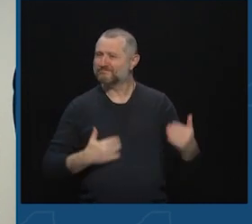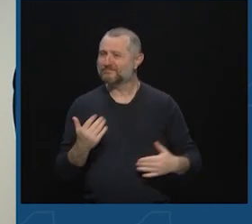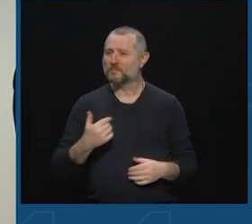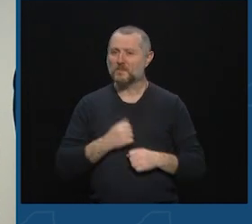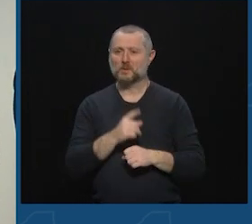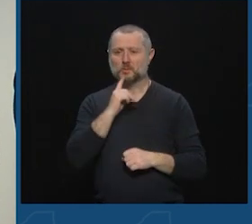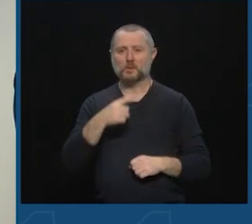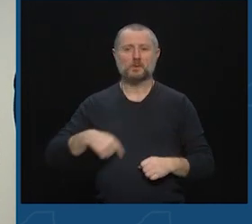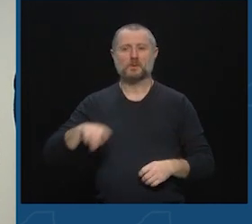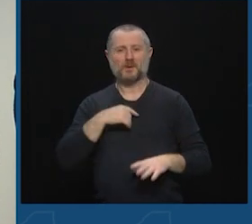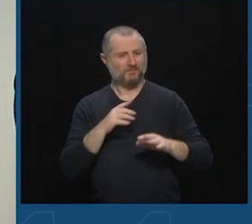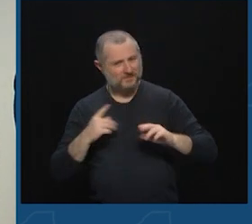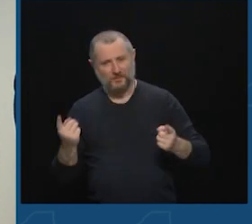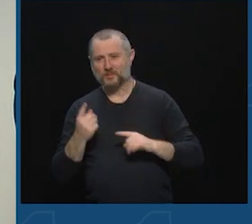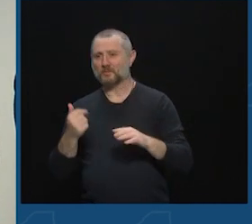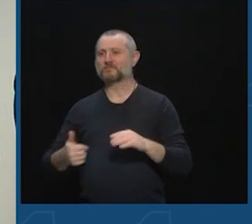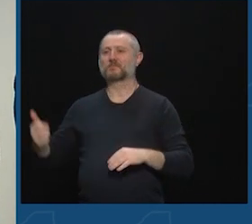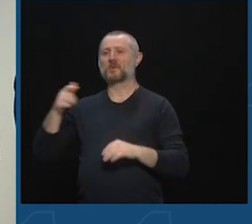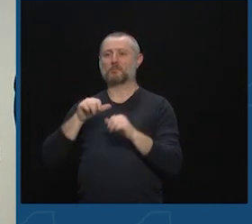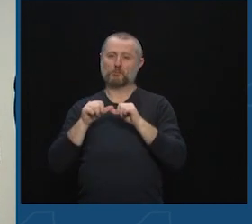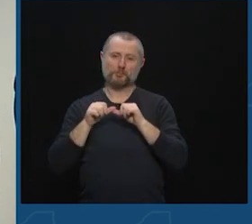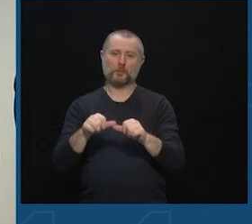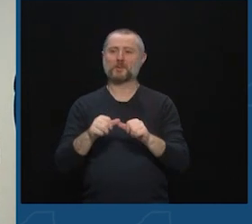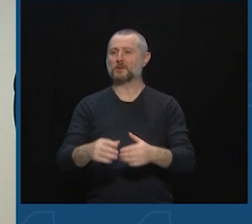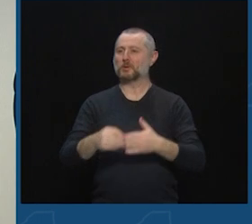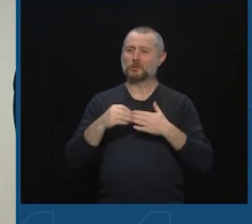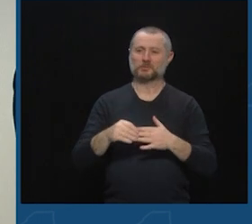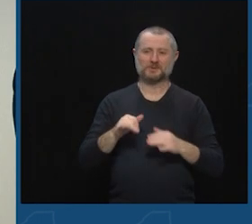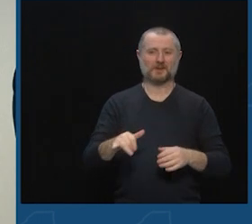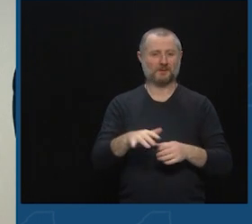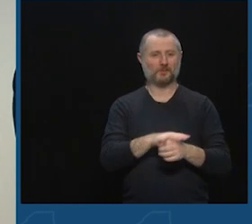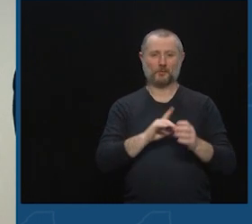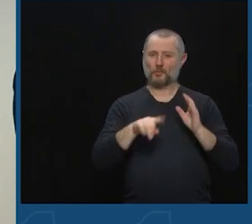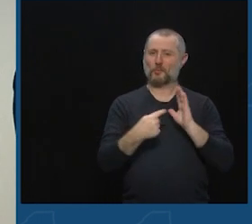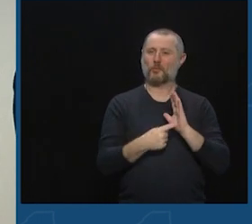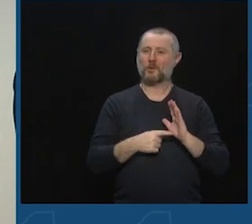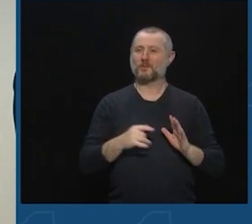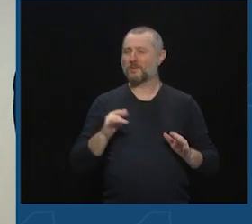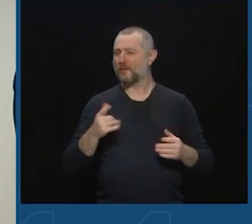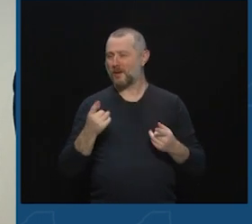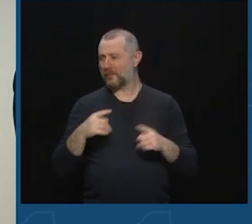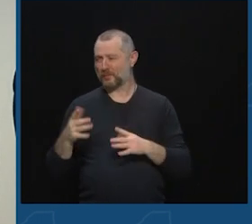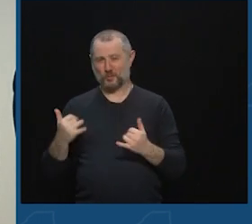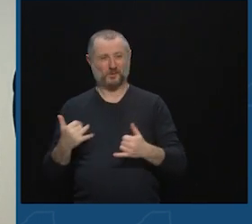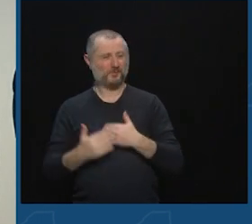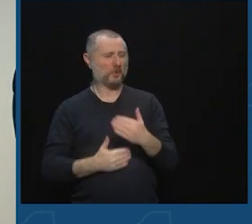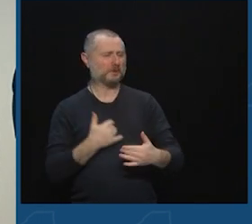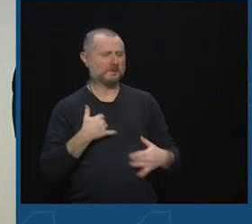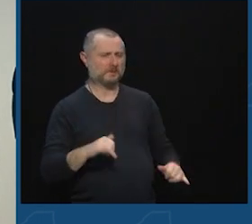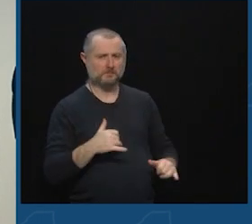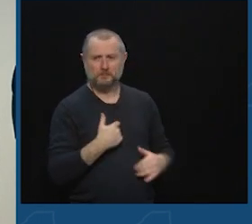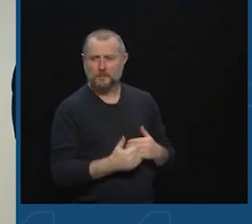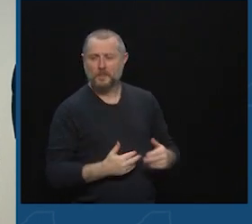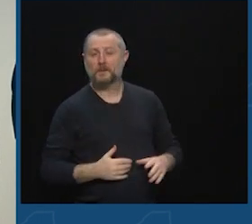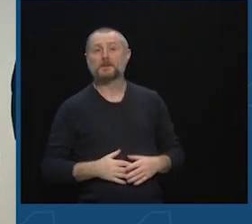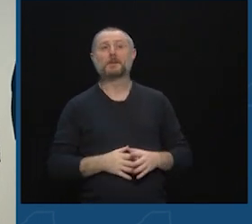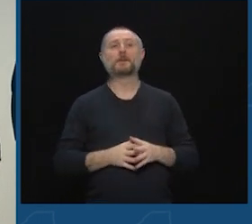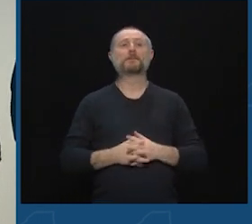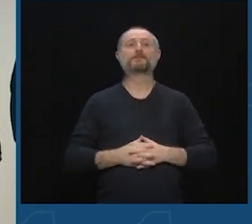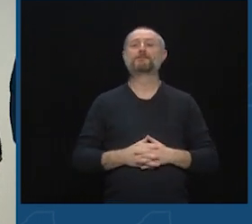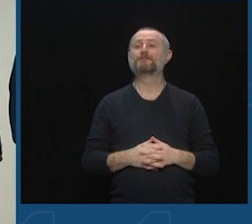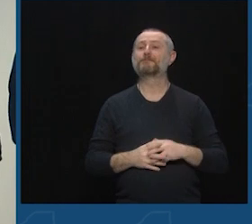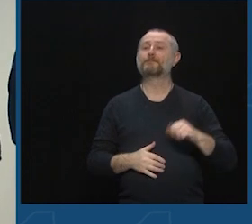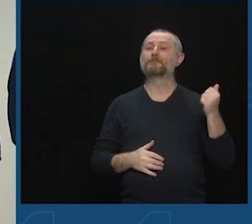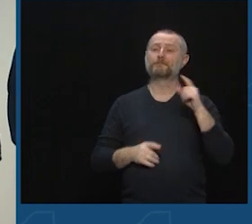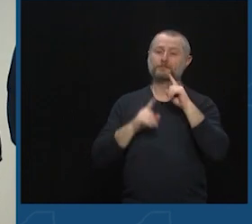someone who has the permanent authority in that place as soon as possible. So that process is very much ongoing. One more.